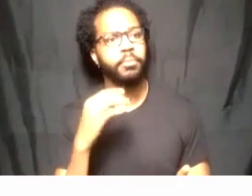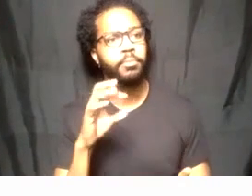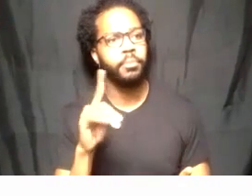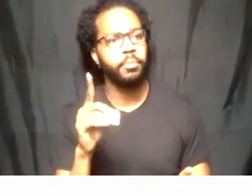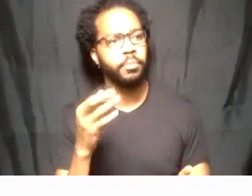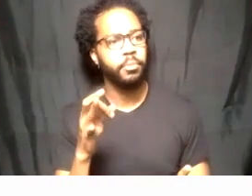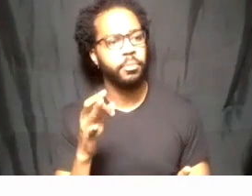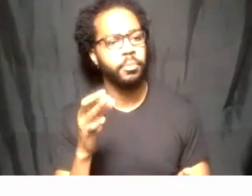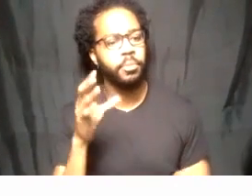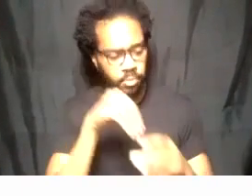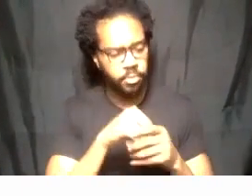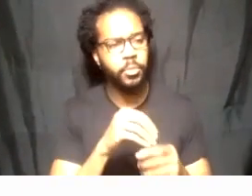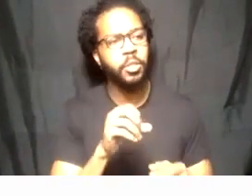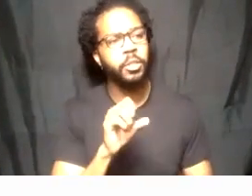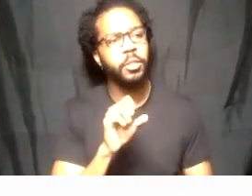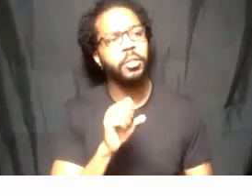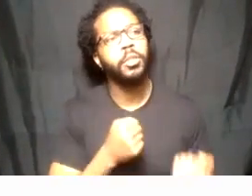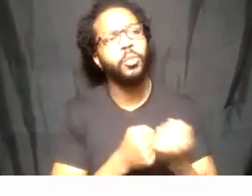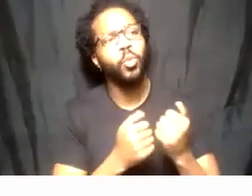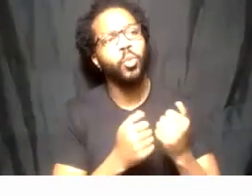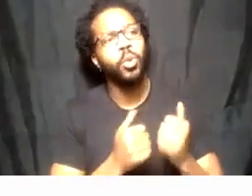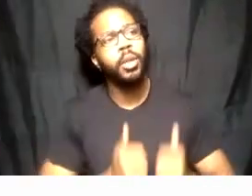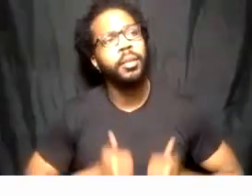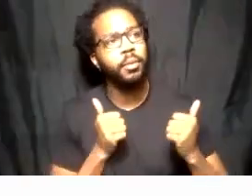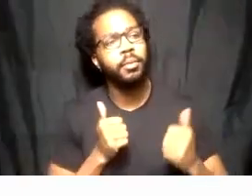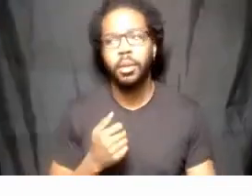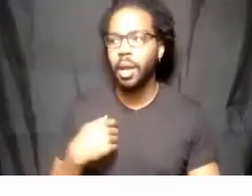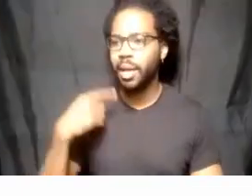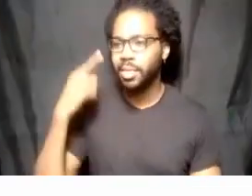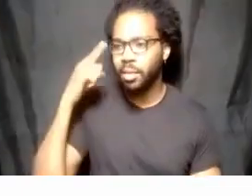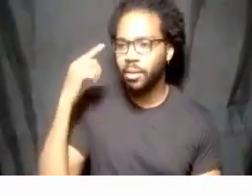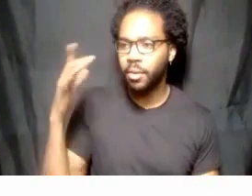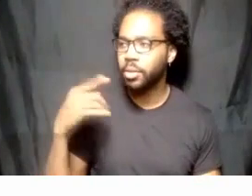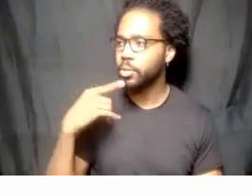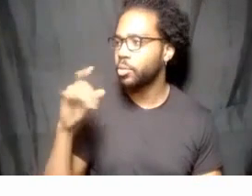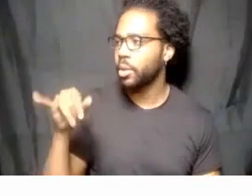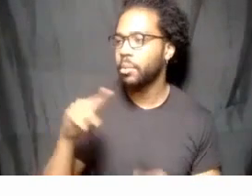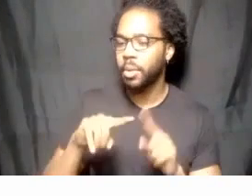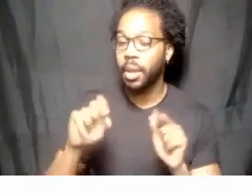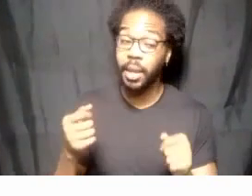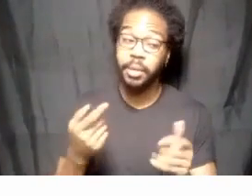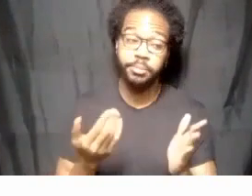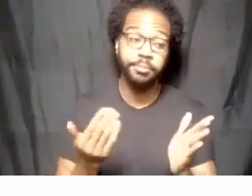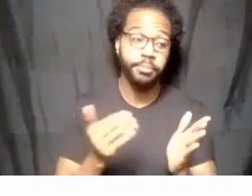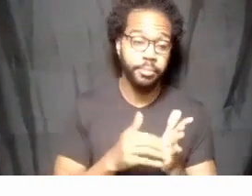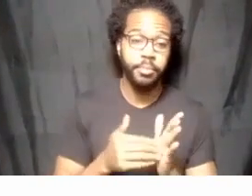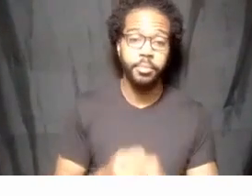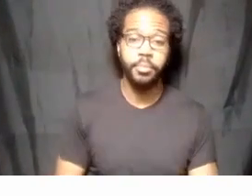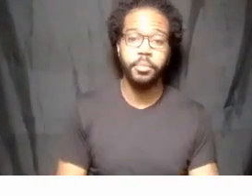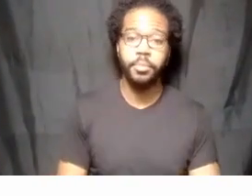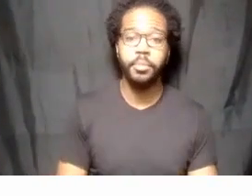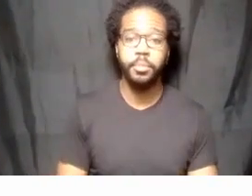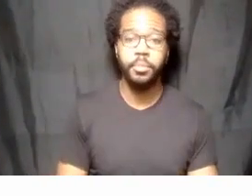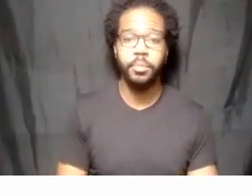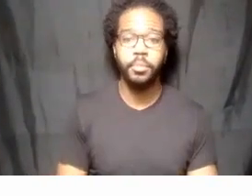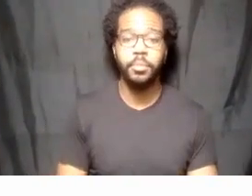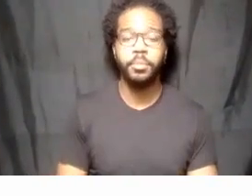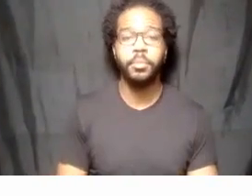died? I thought I had reviewed that before, but I can review it again. Of the